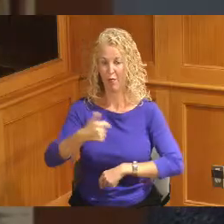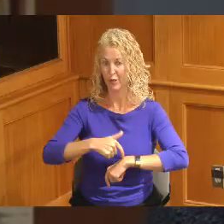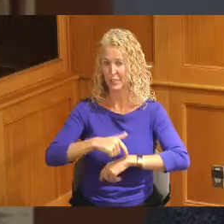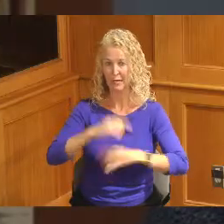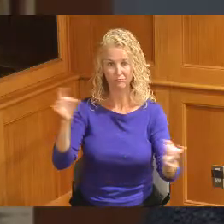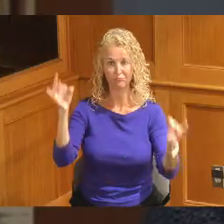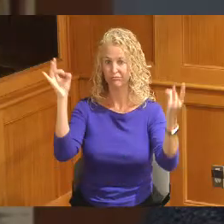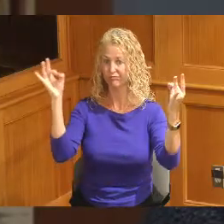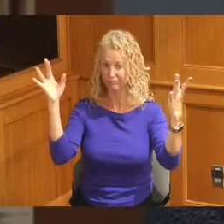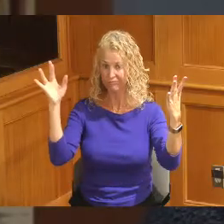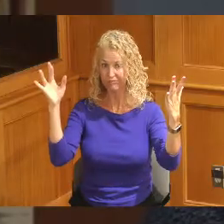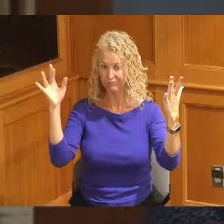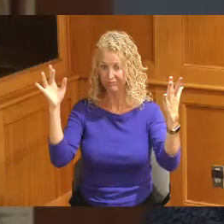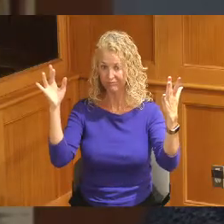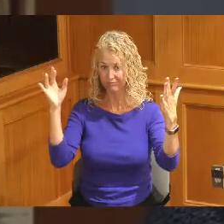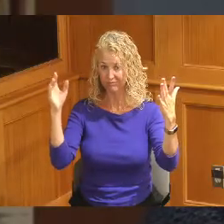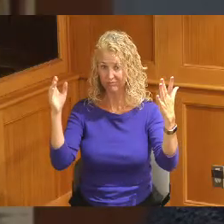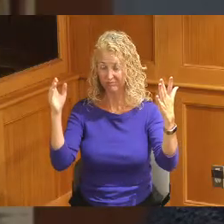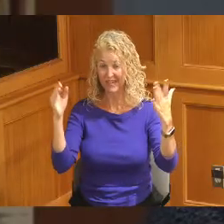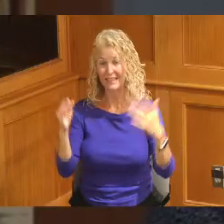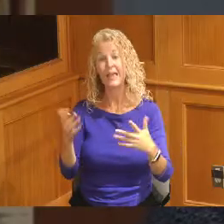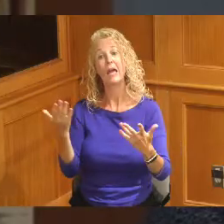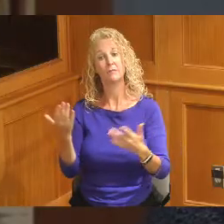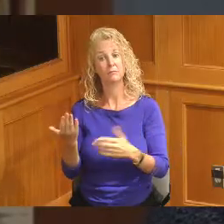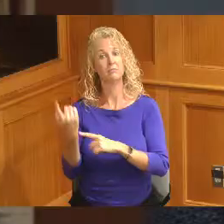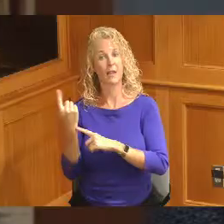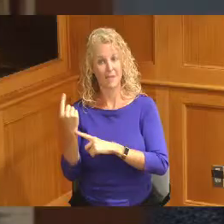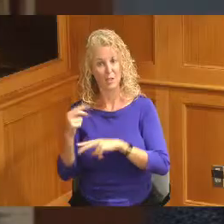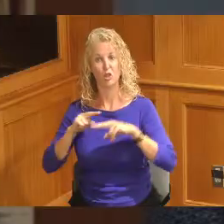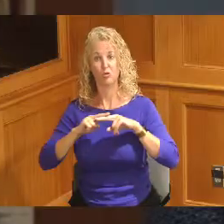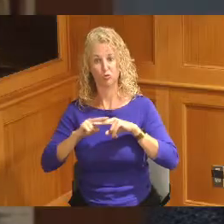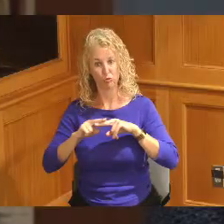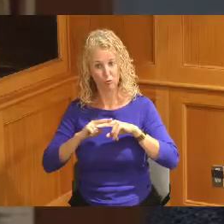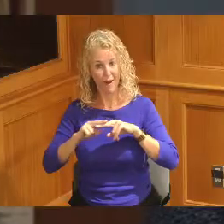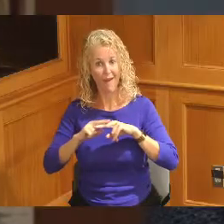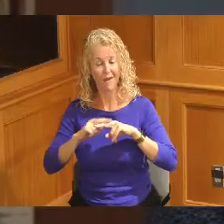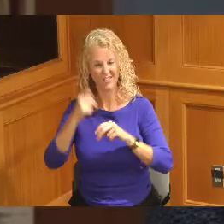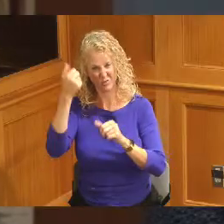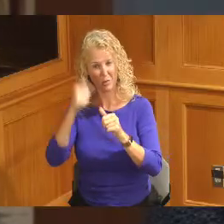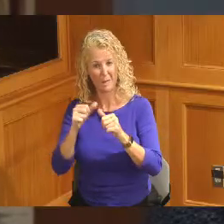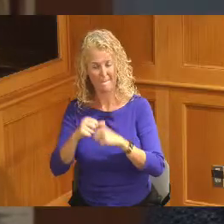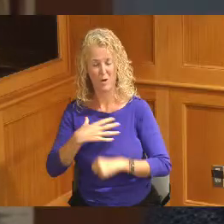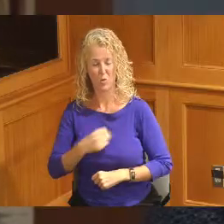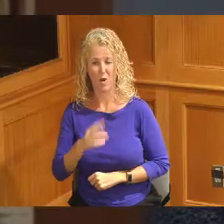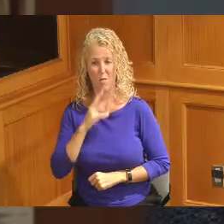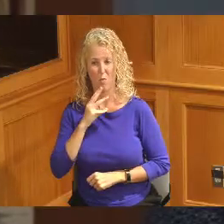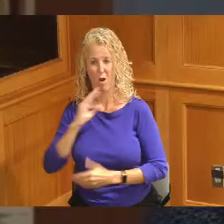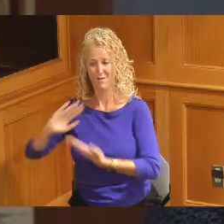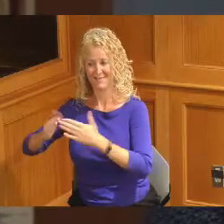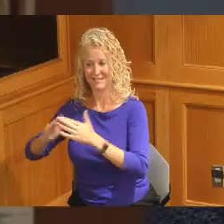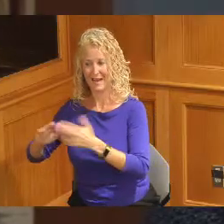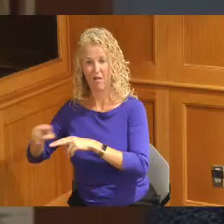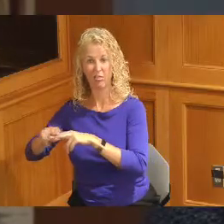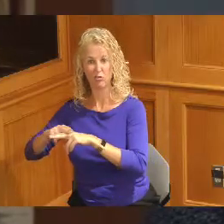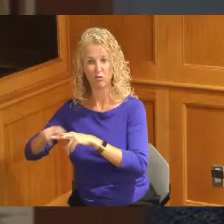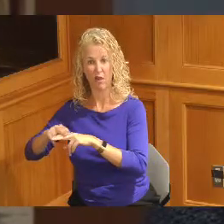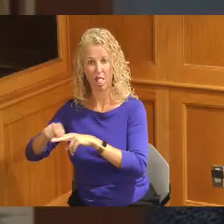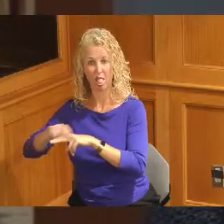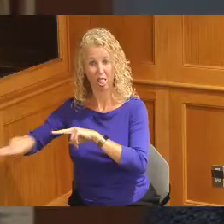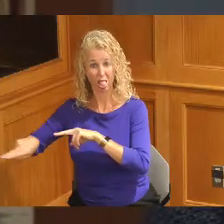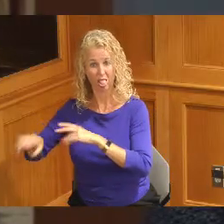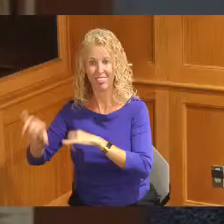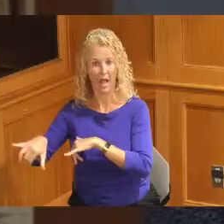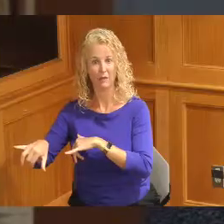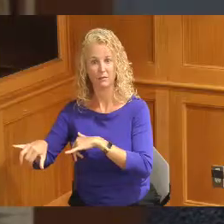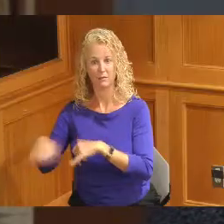the biggest. All the way up to the train works the issue we had in Whitewater Township, and making sure we can send effective alert and warning and